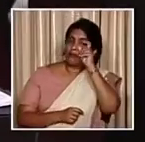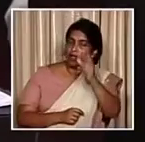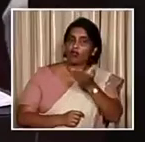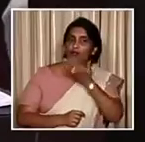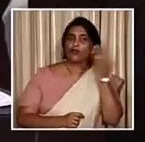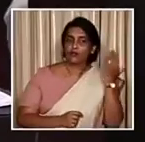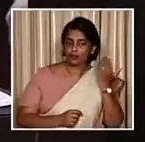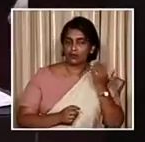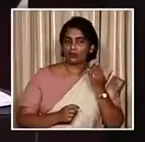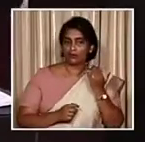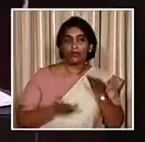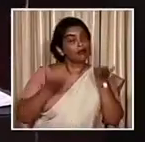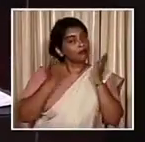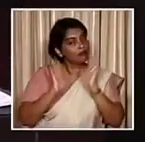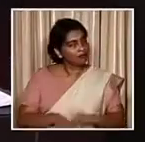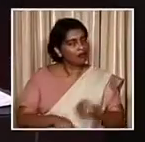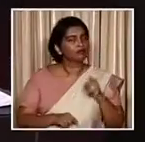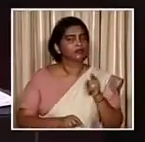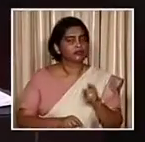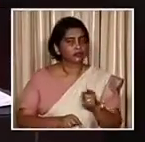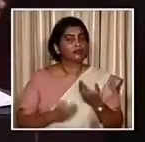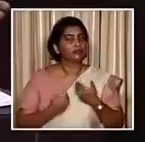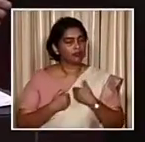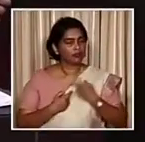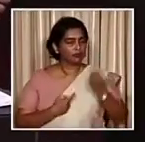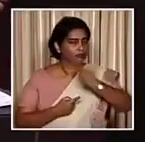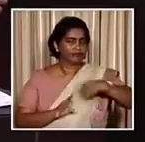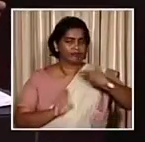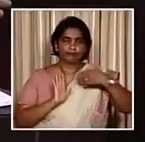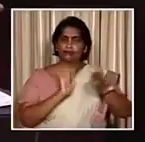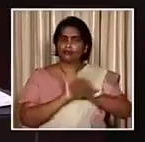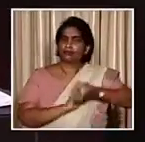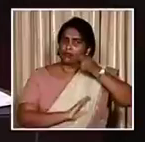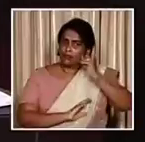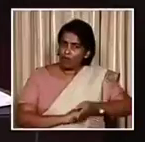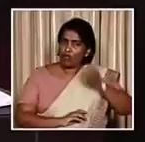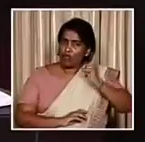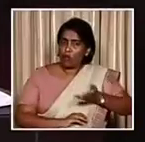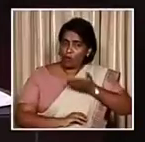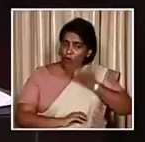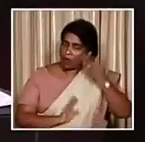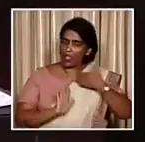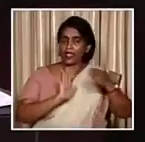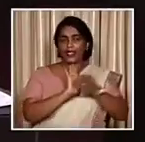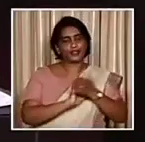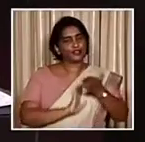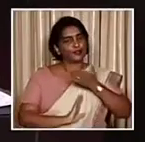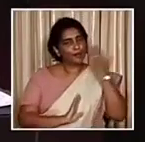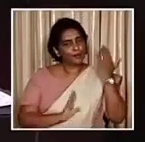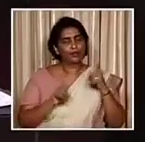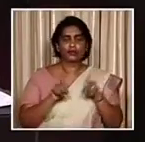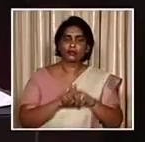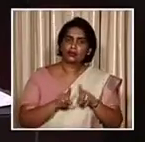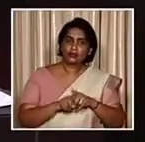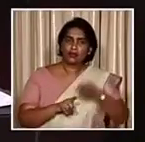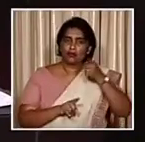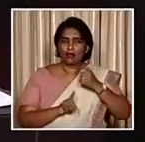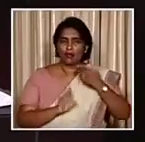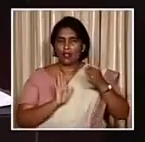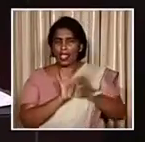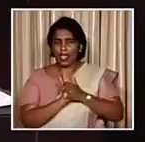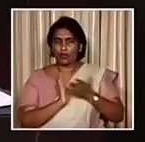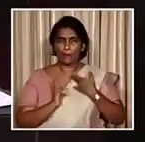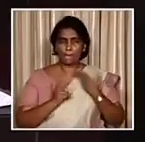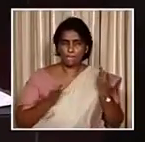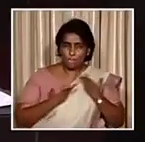on things that we can agree, and we part ways on issues we cannot agree. It's simple as that. It's